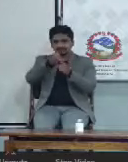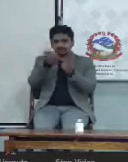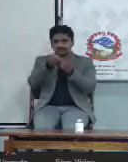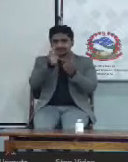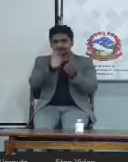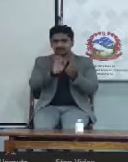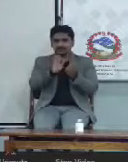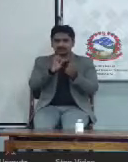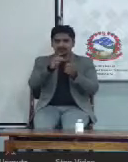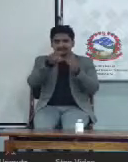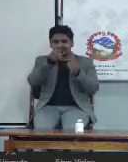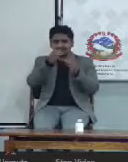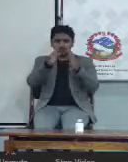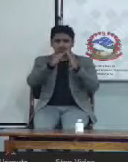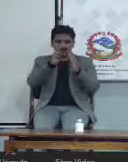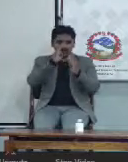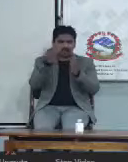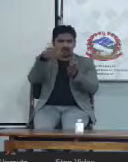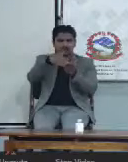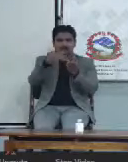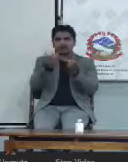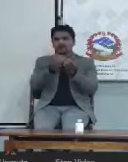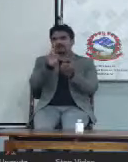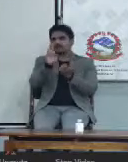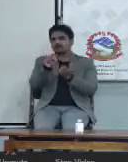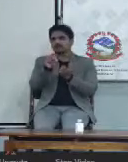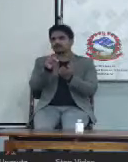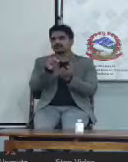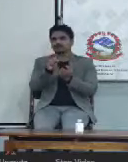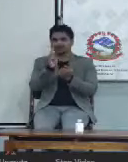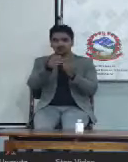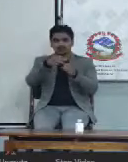can retain in the local level, in the village.